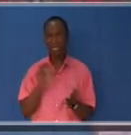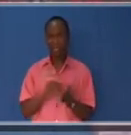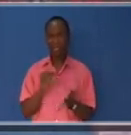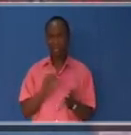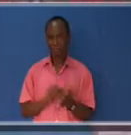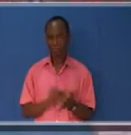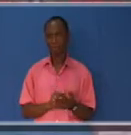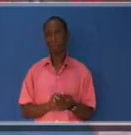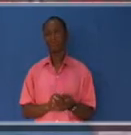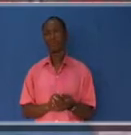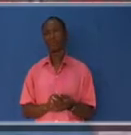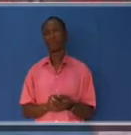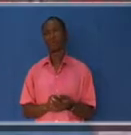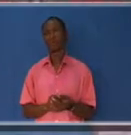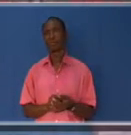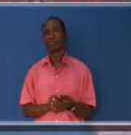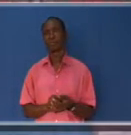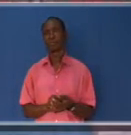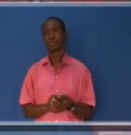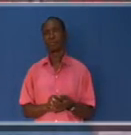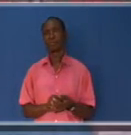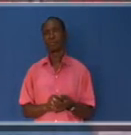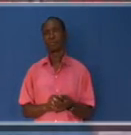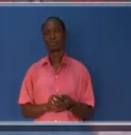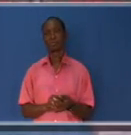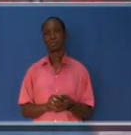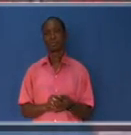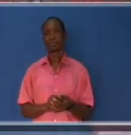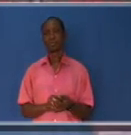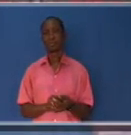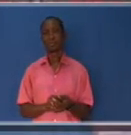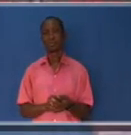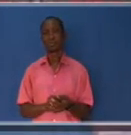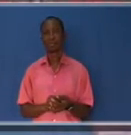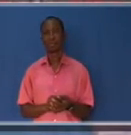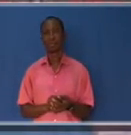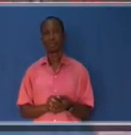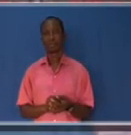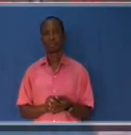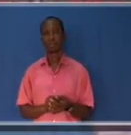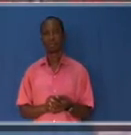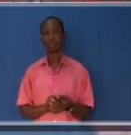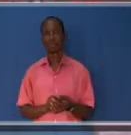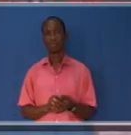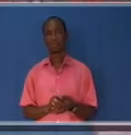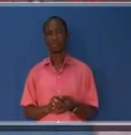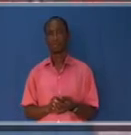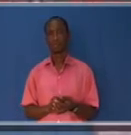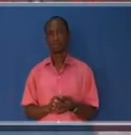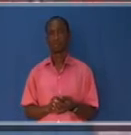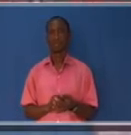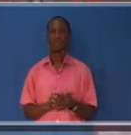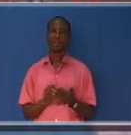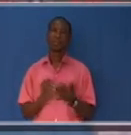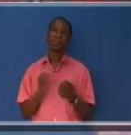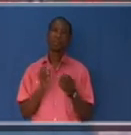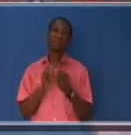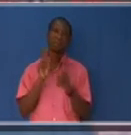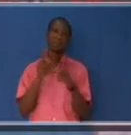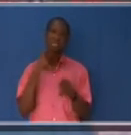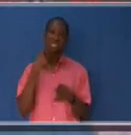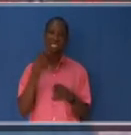bi se hon kronkron no kra no eye odifu obi ewo som bi a omwo mu na